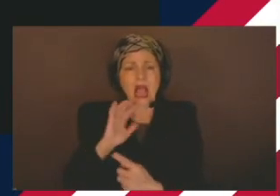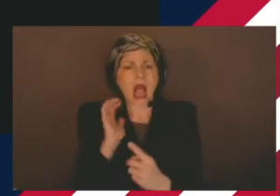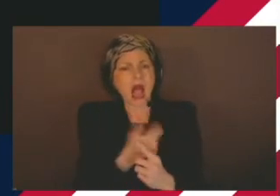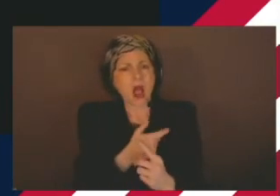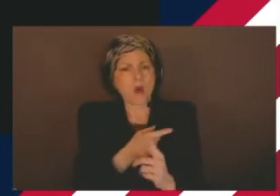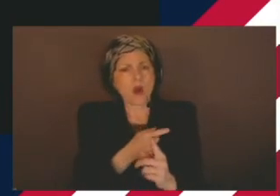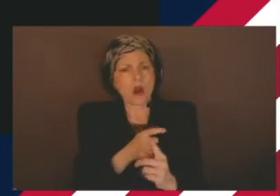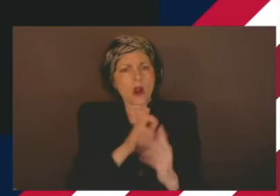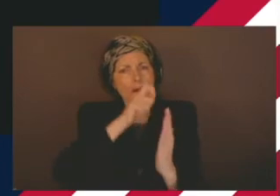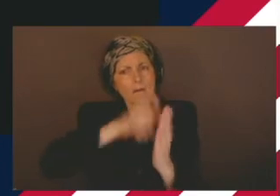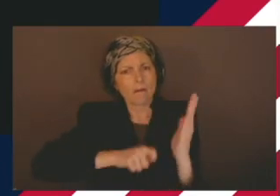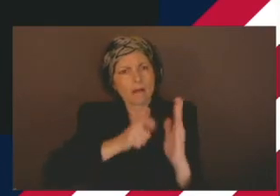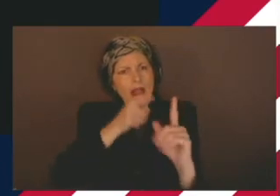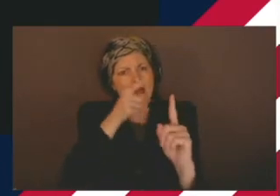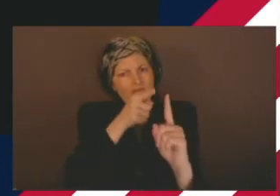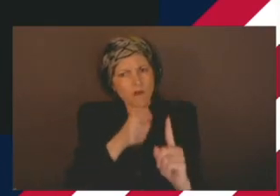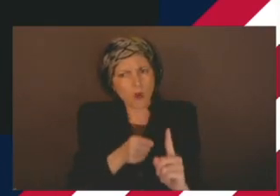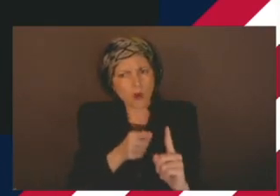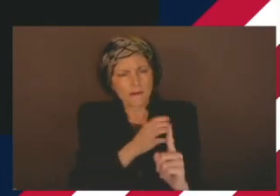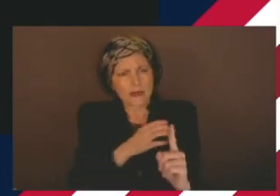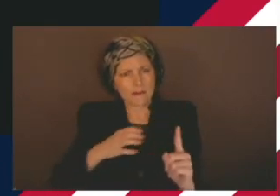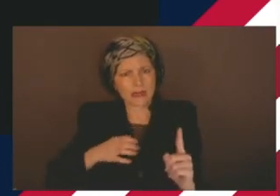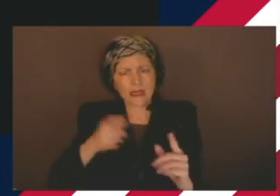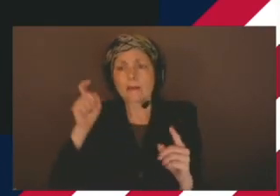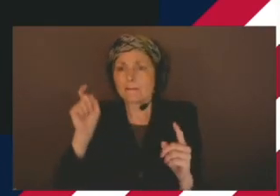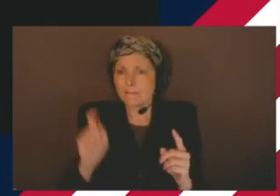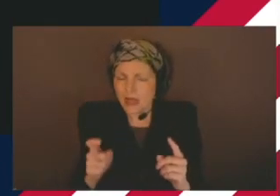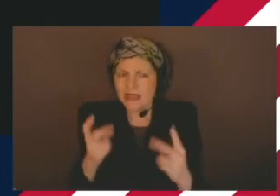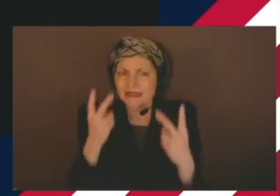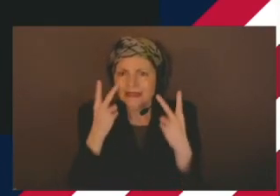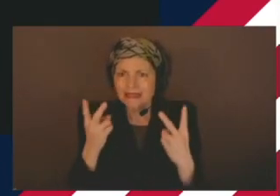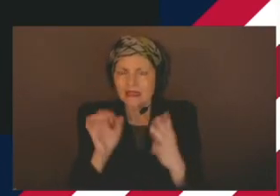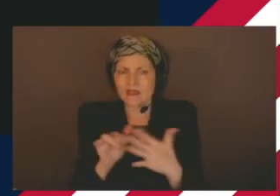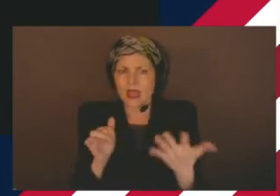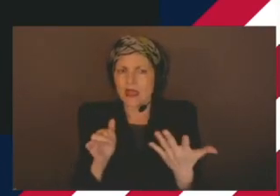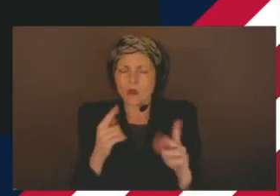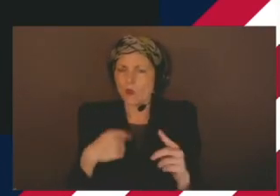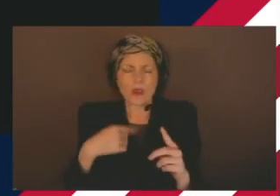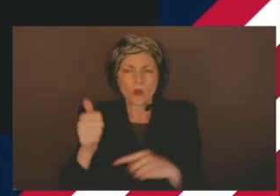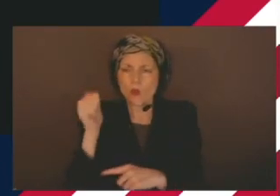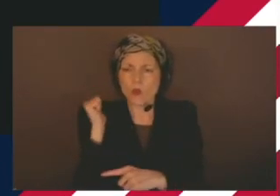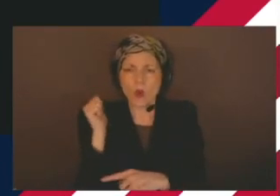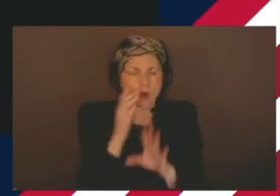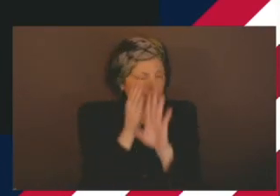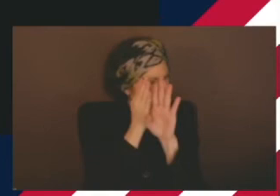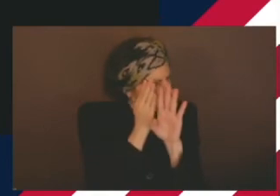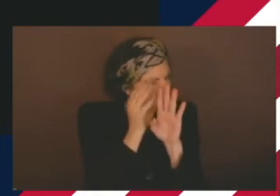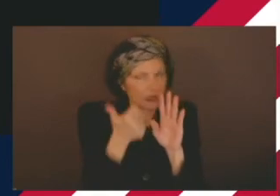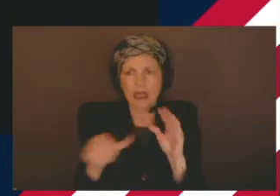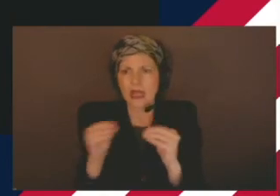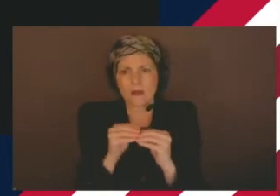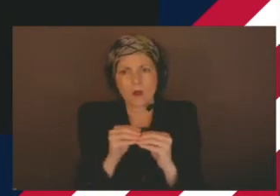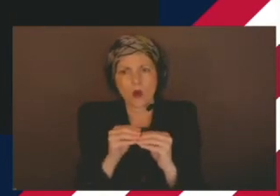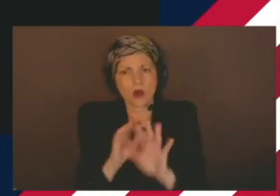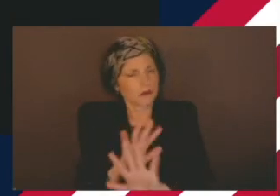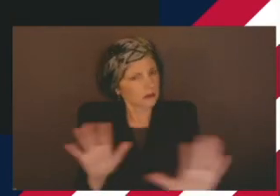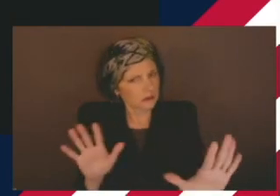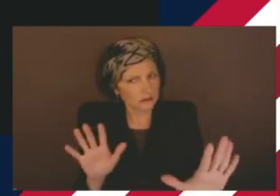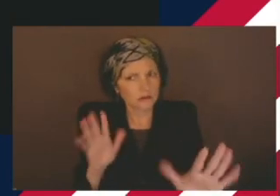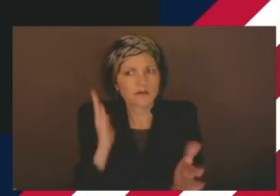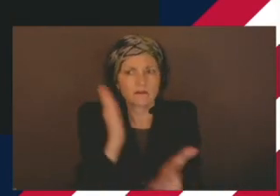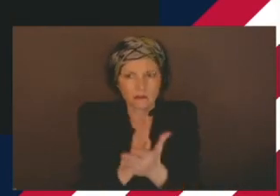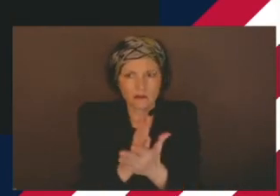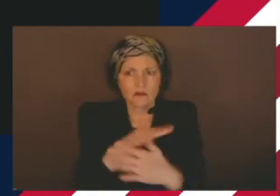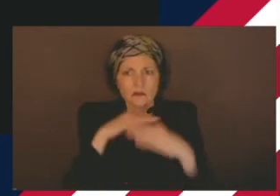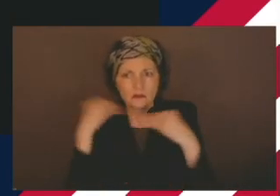our discussion as we go towards this election, that no longer are we going to turn a blind eye to this. And maybe you can talk a little bit about the